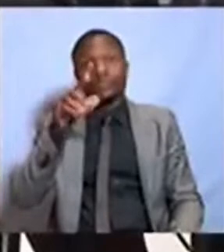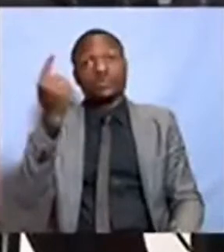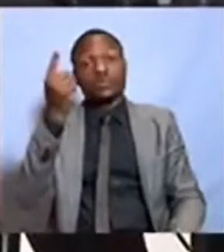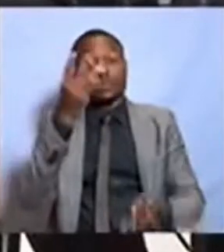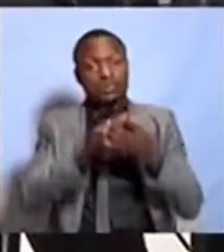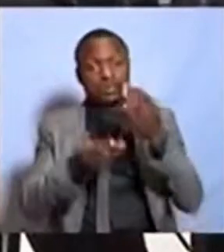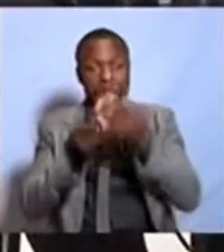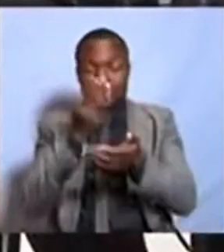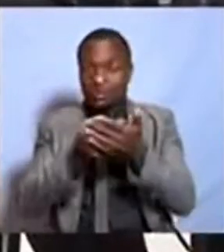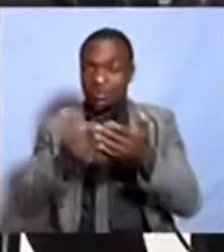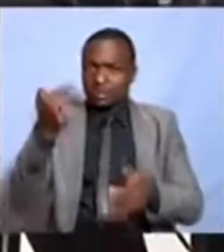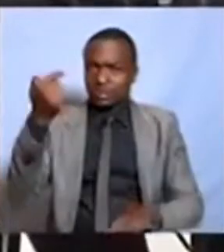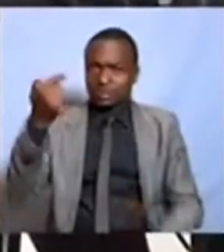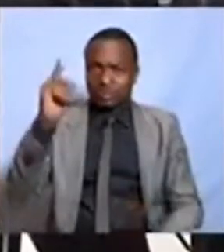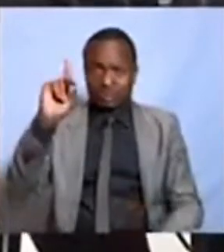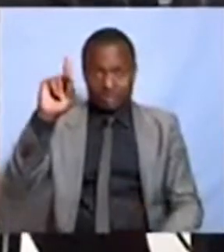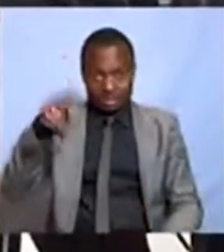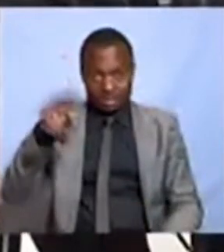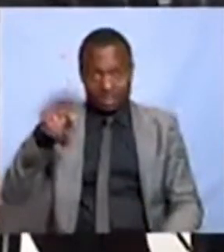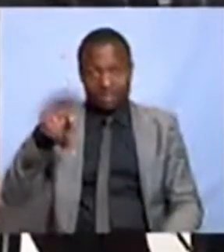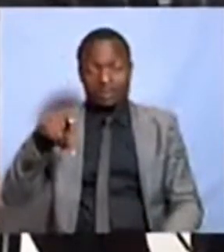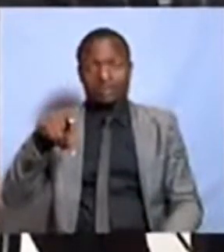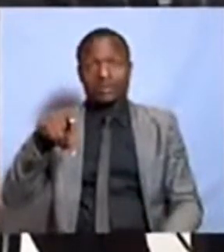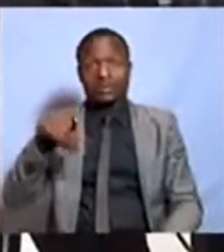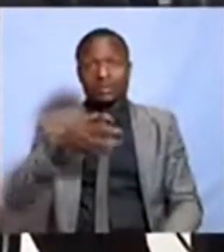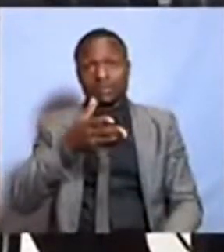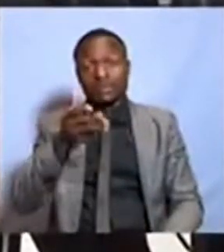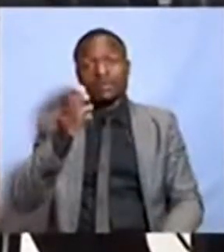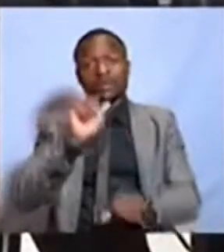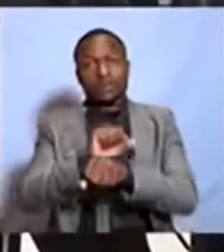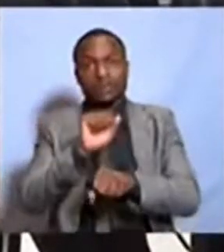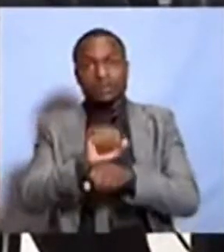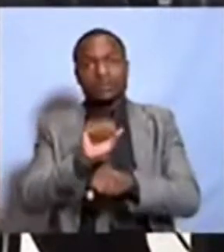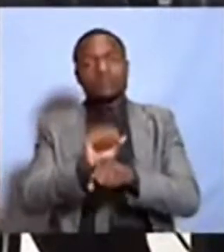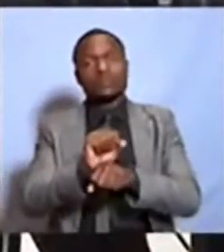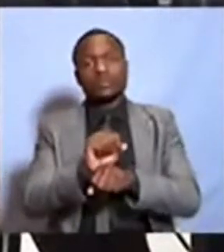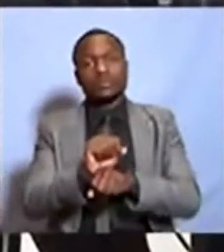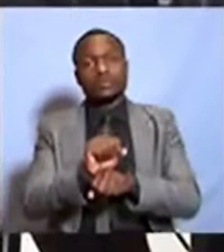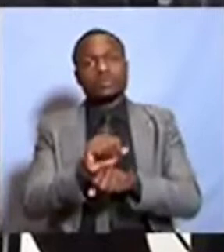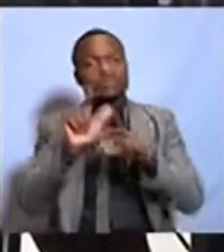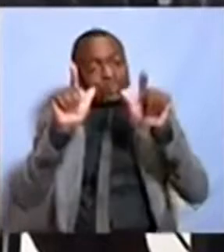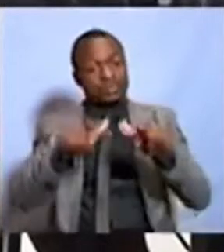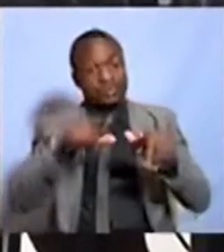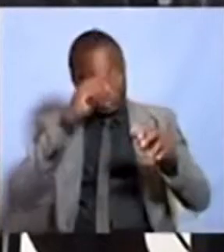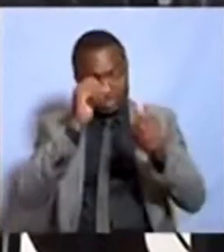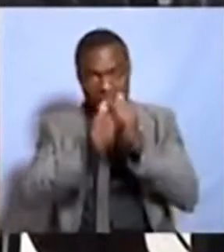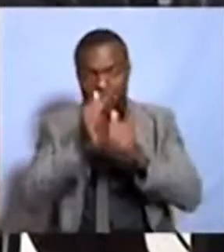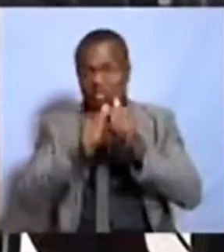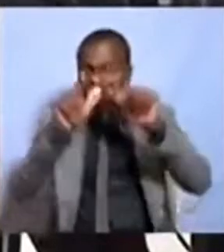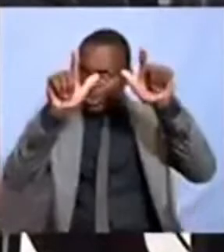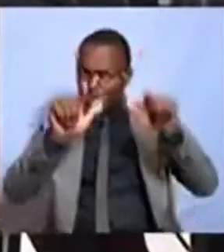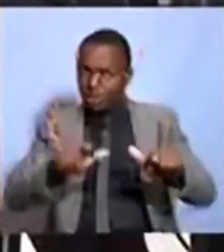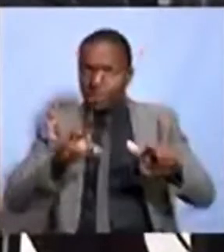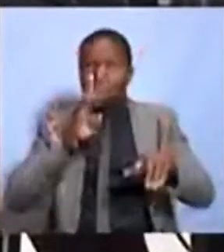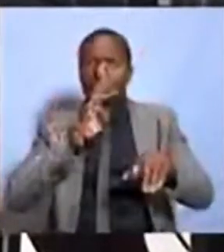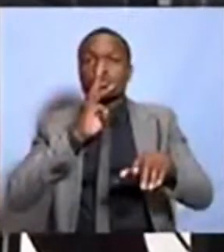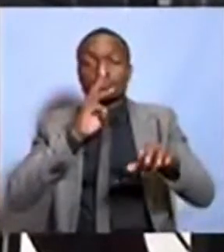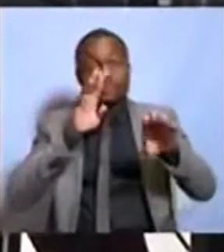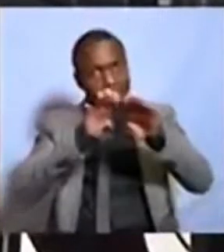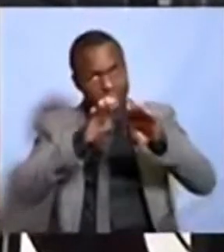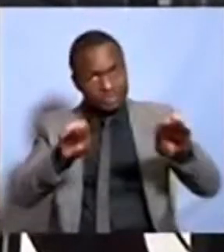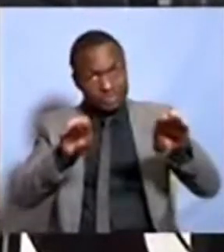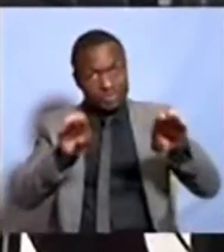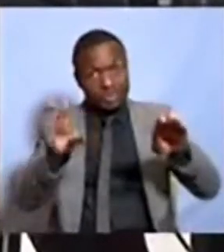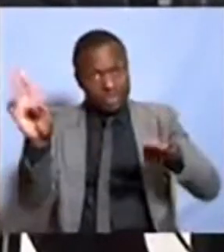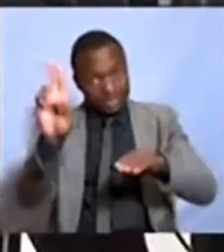to GDP, they're saying our operations have been impacted because of low water levels. So low water levels because they process using